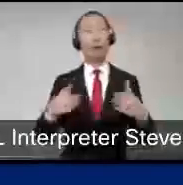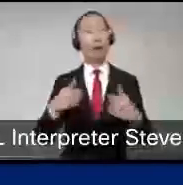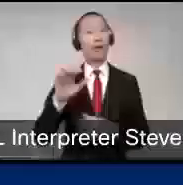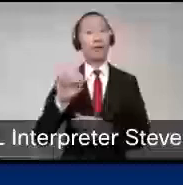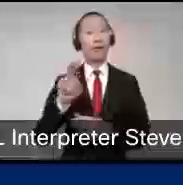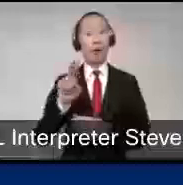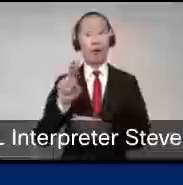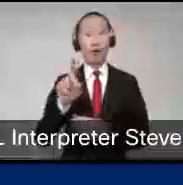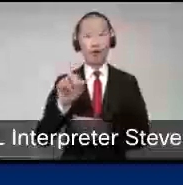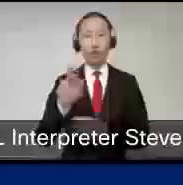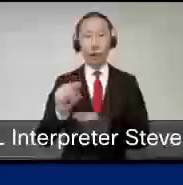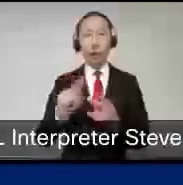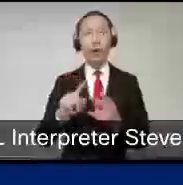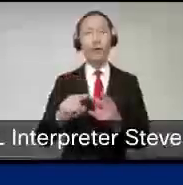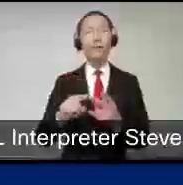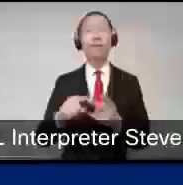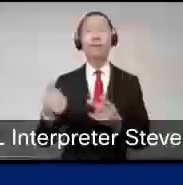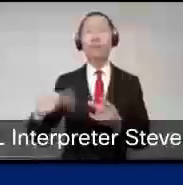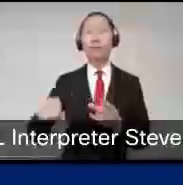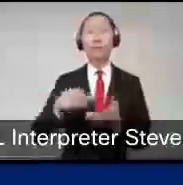payment fees. Next slide.